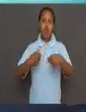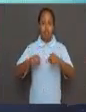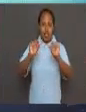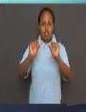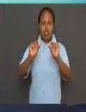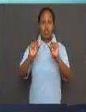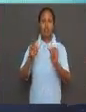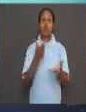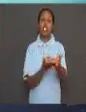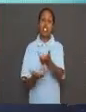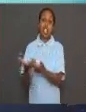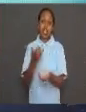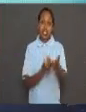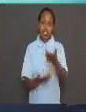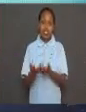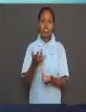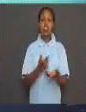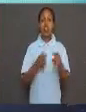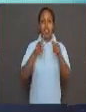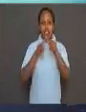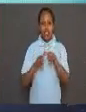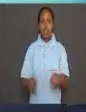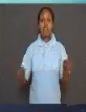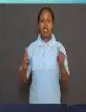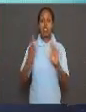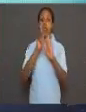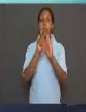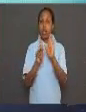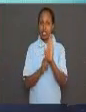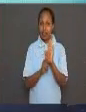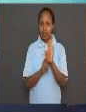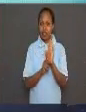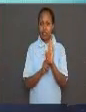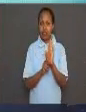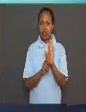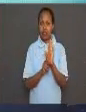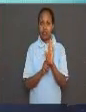to discuss a different principle,